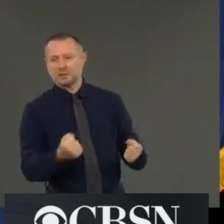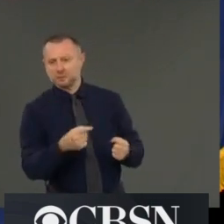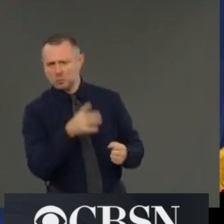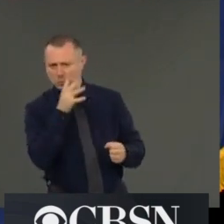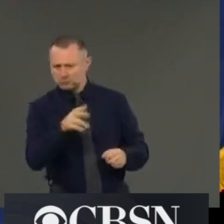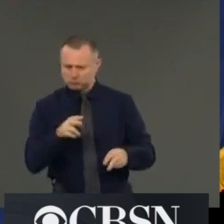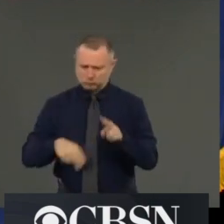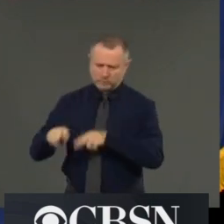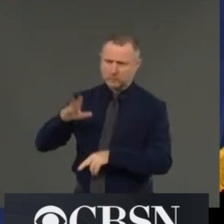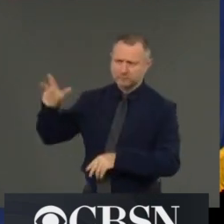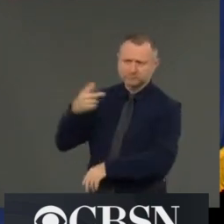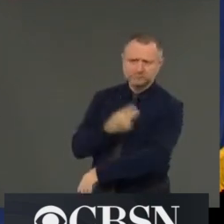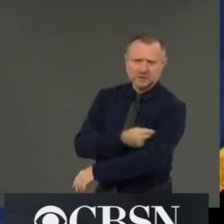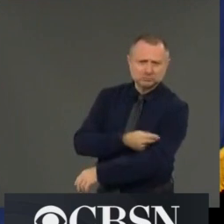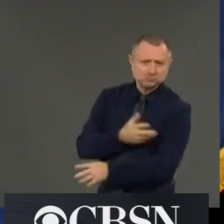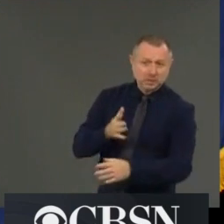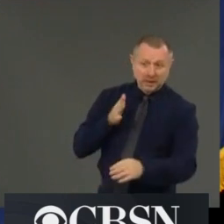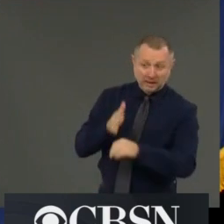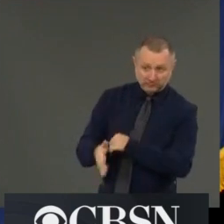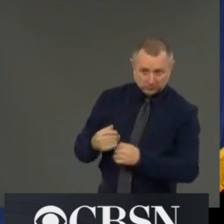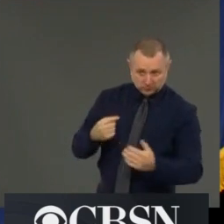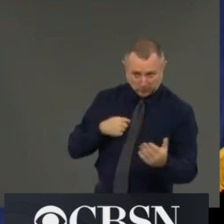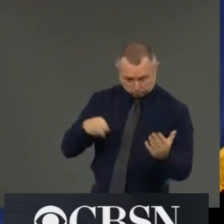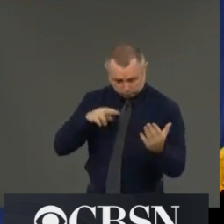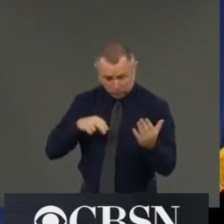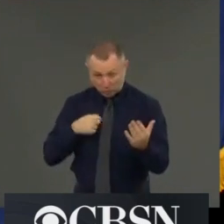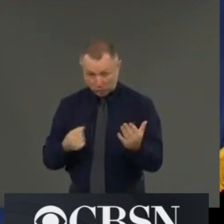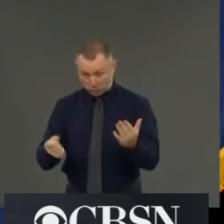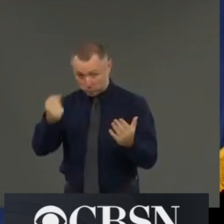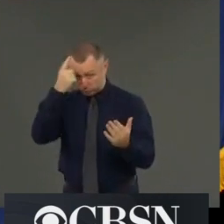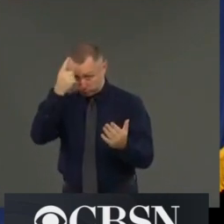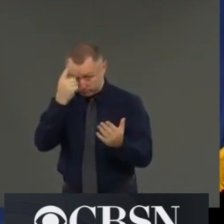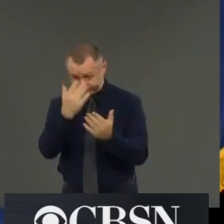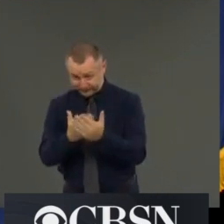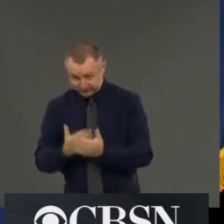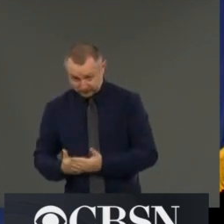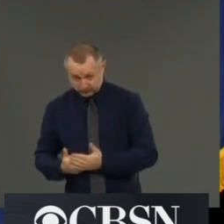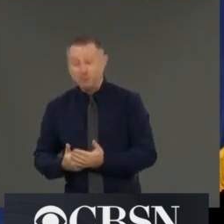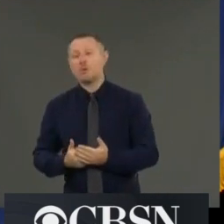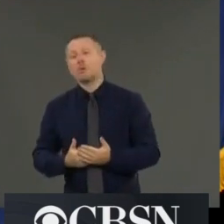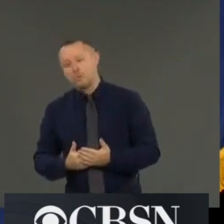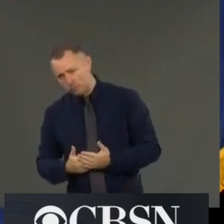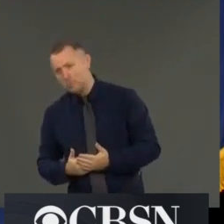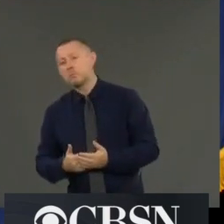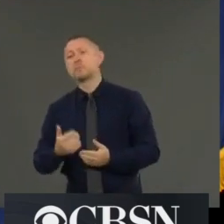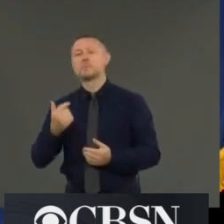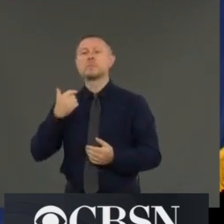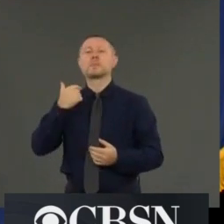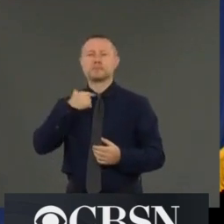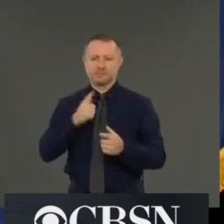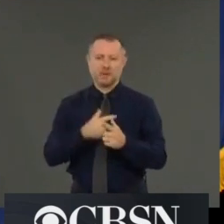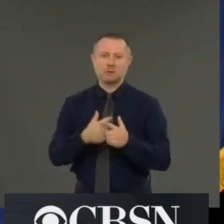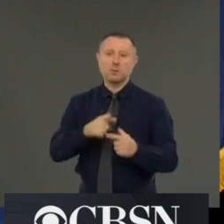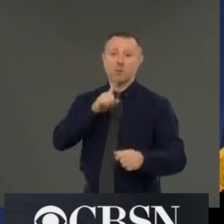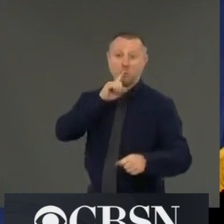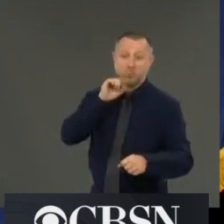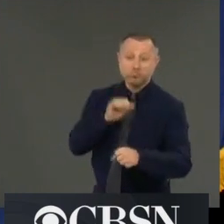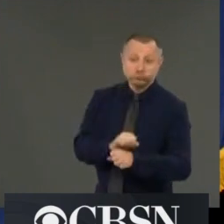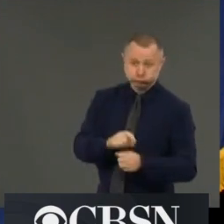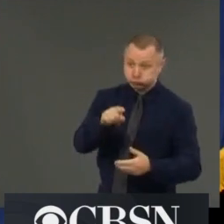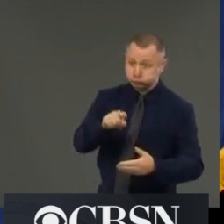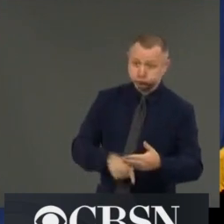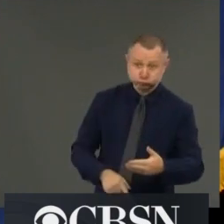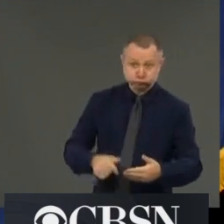facts, and as soon as we ascertain that they are facts, right? Because sometimes